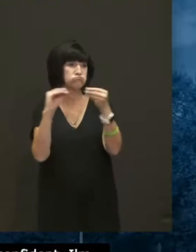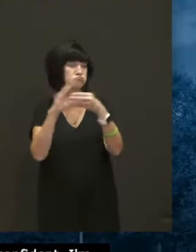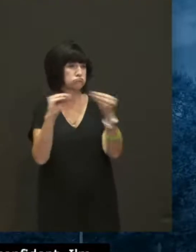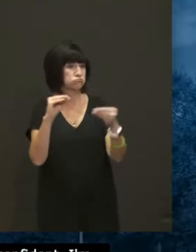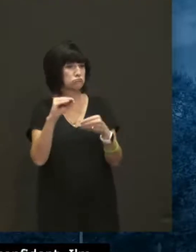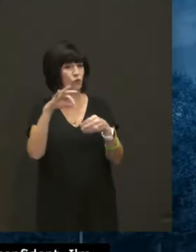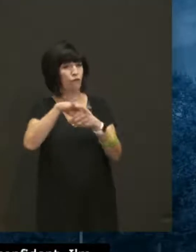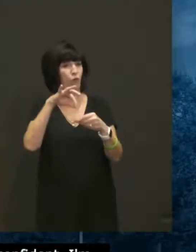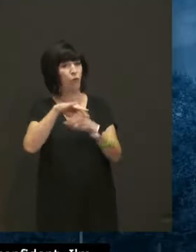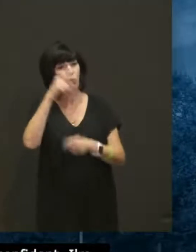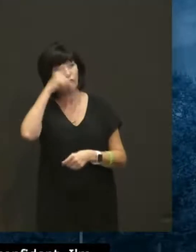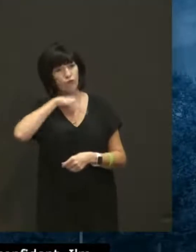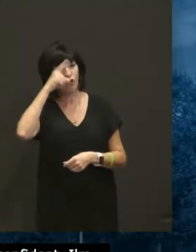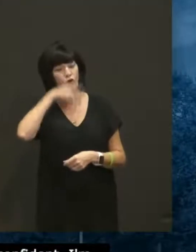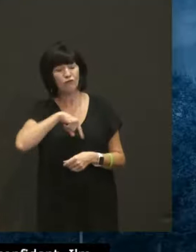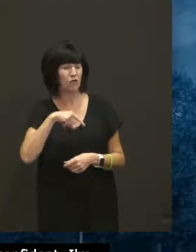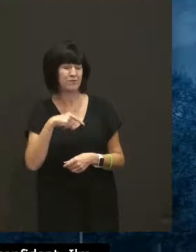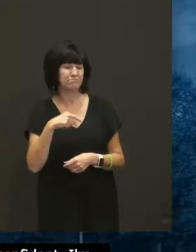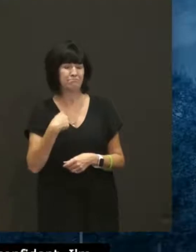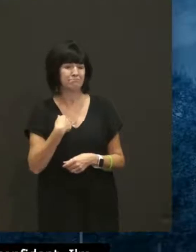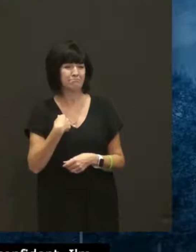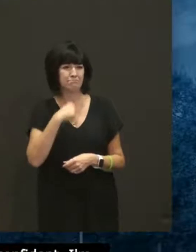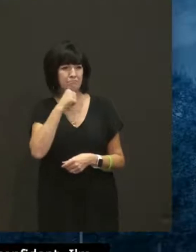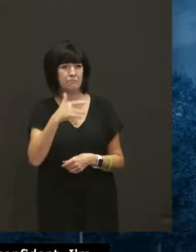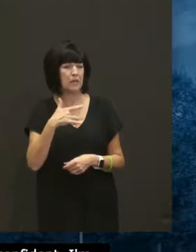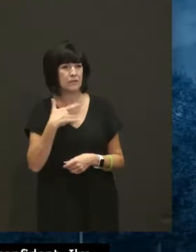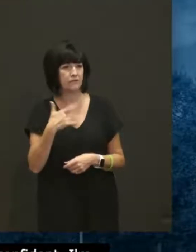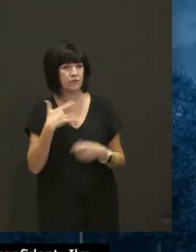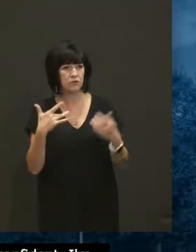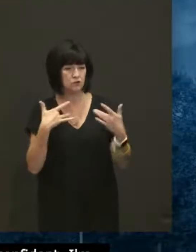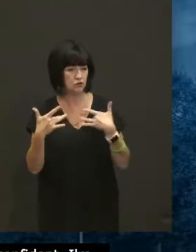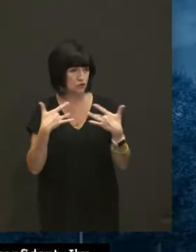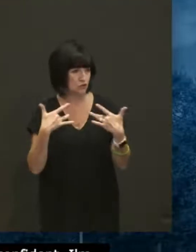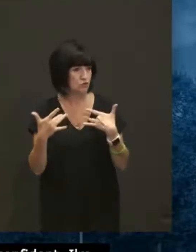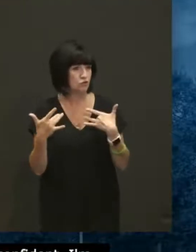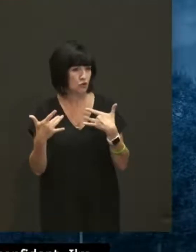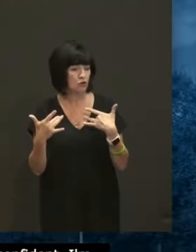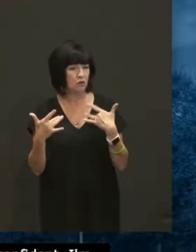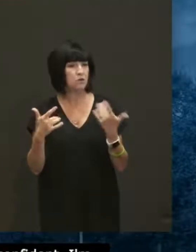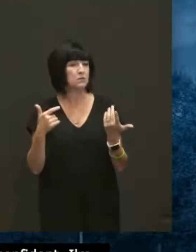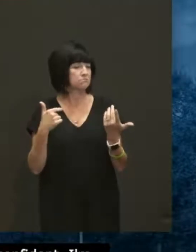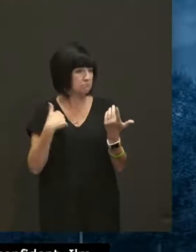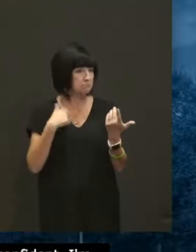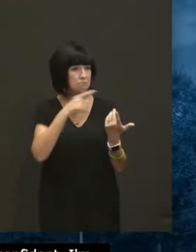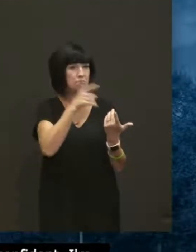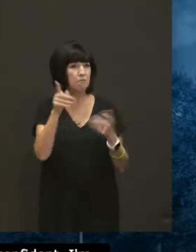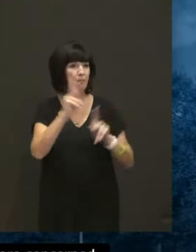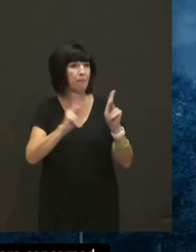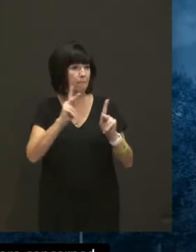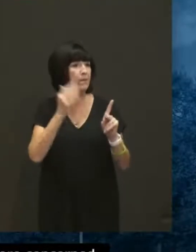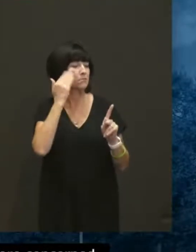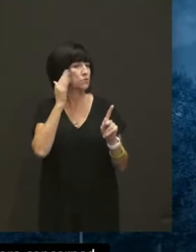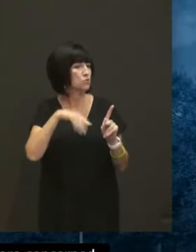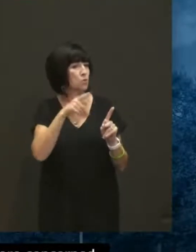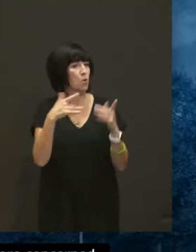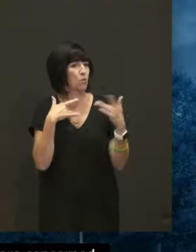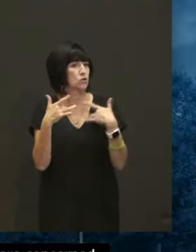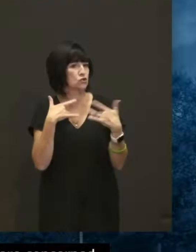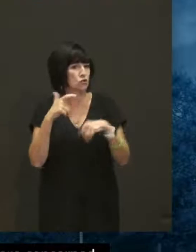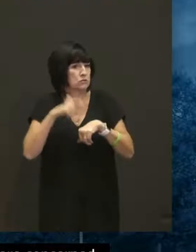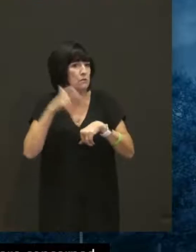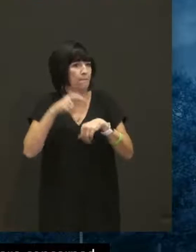more about people forgetting and not getting their ballot in. We do know also that there are a number of folks